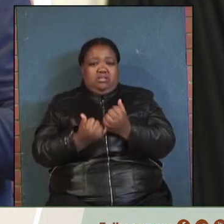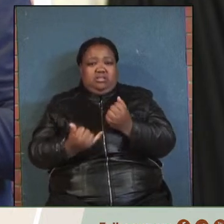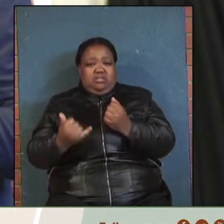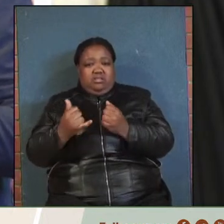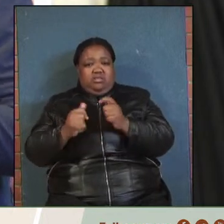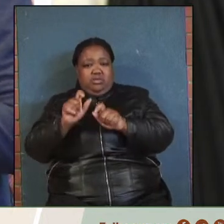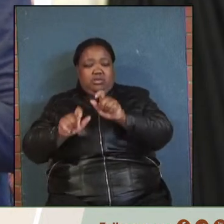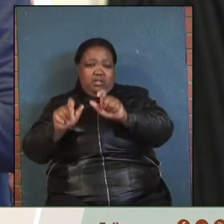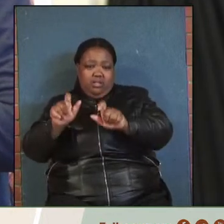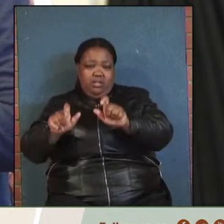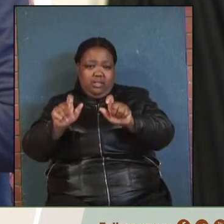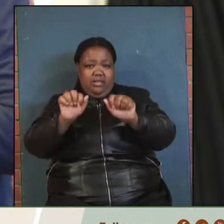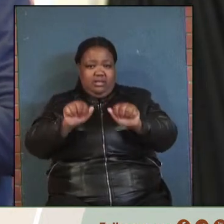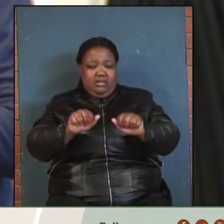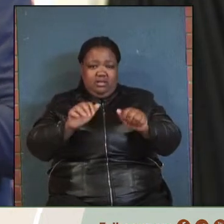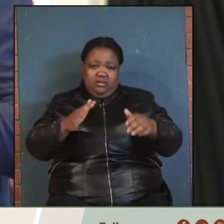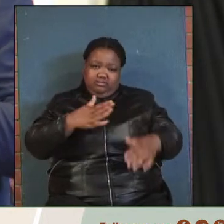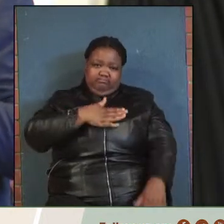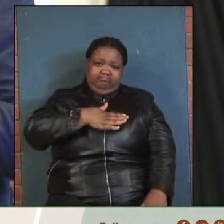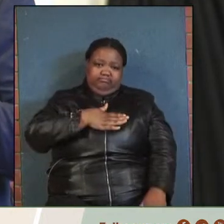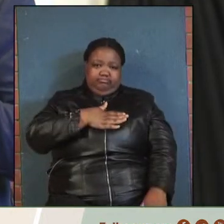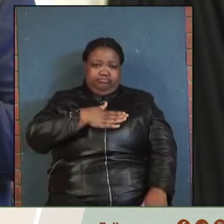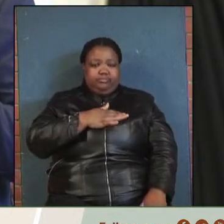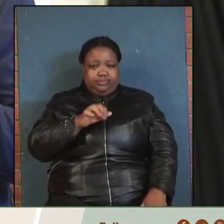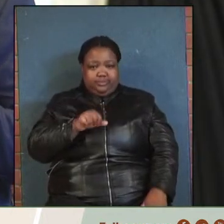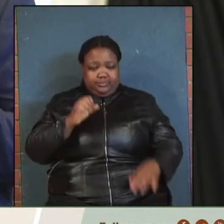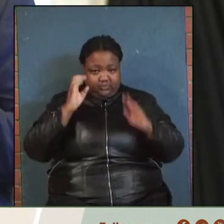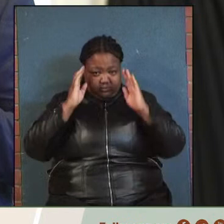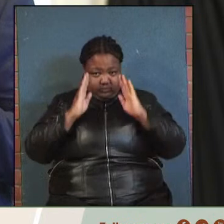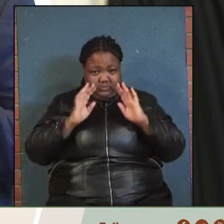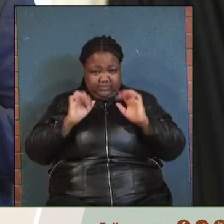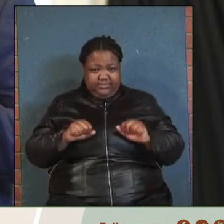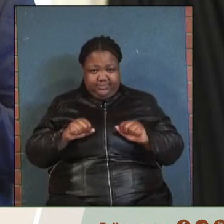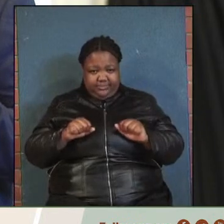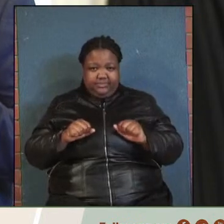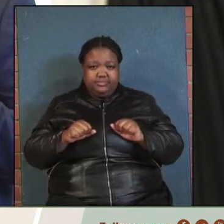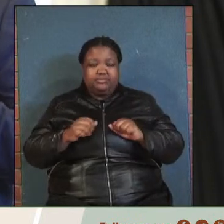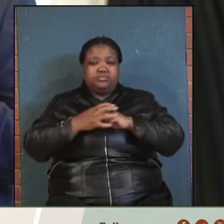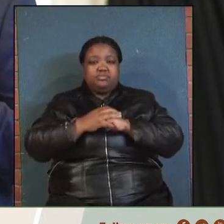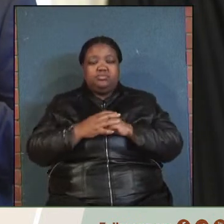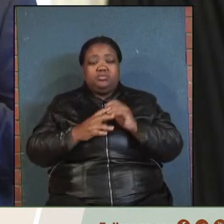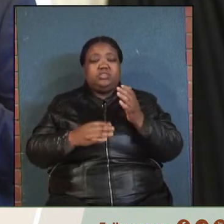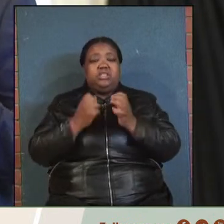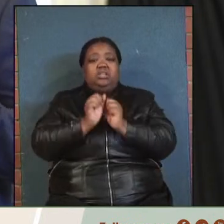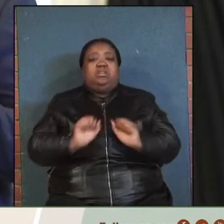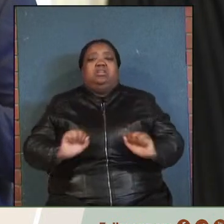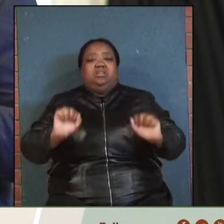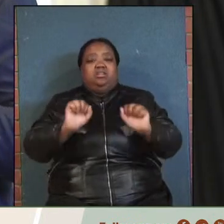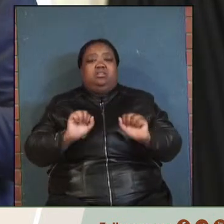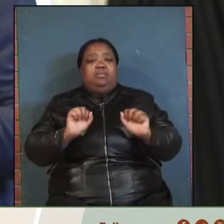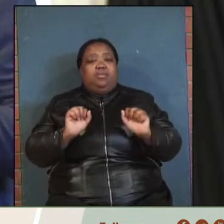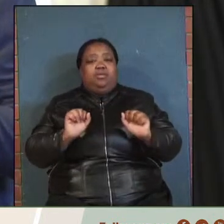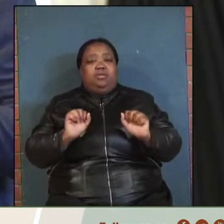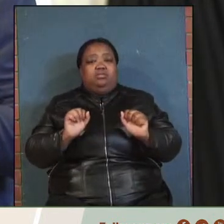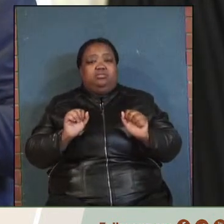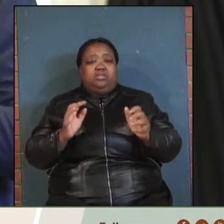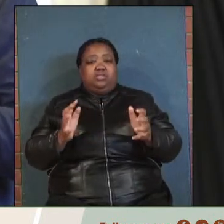persons at heart. Democracy can never work if participants, and in this